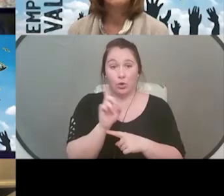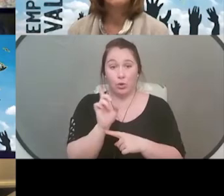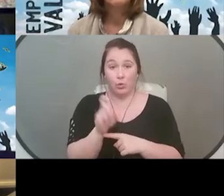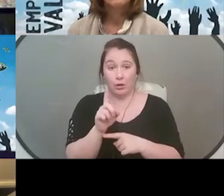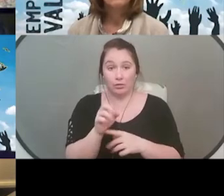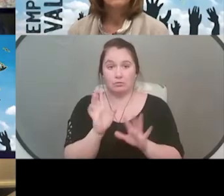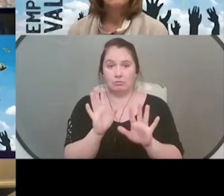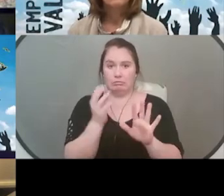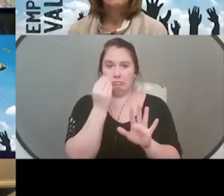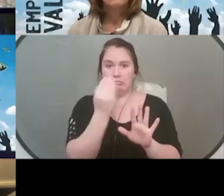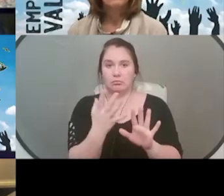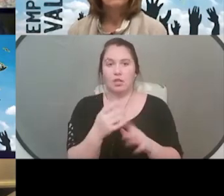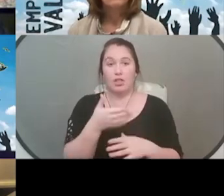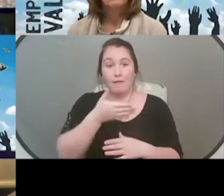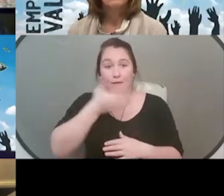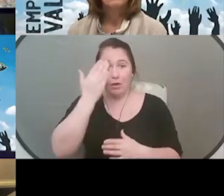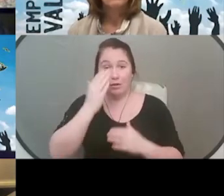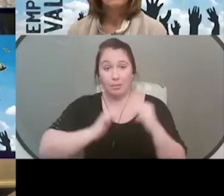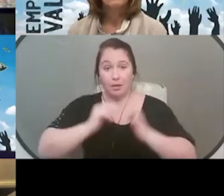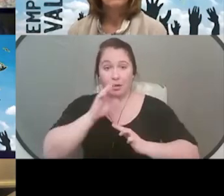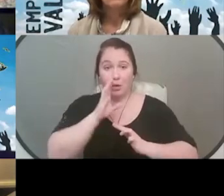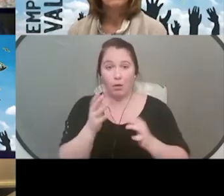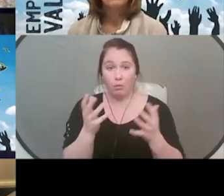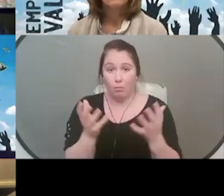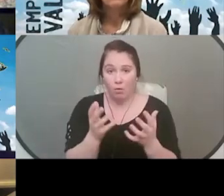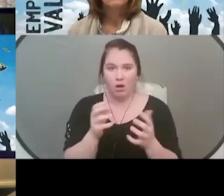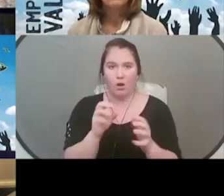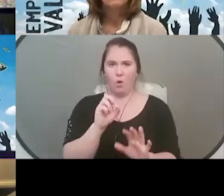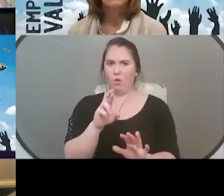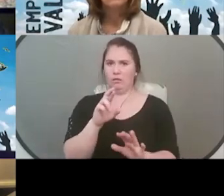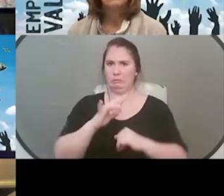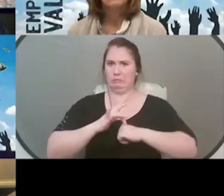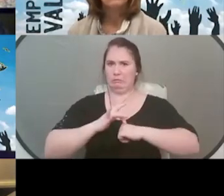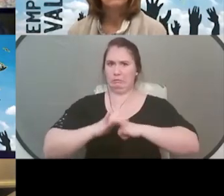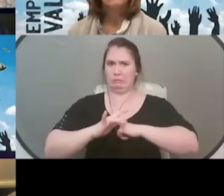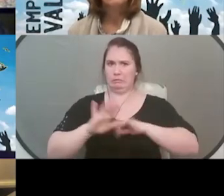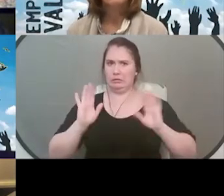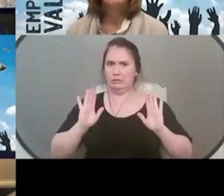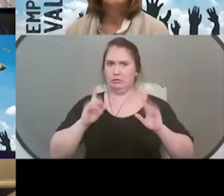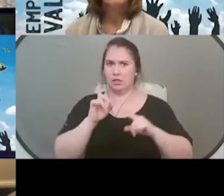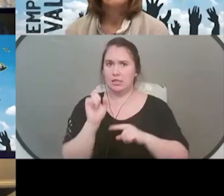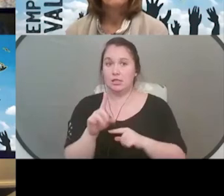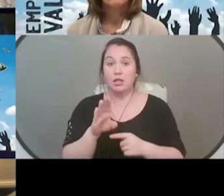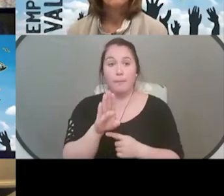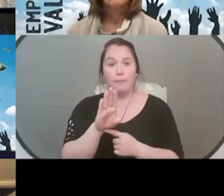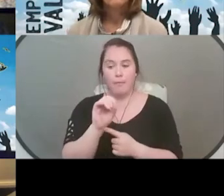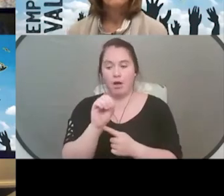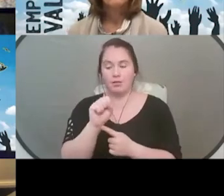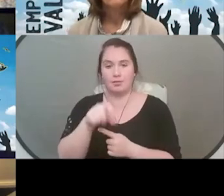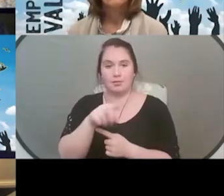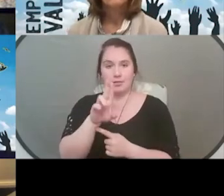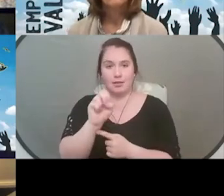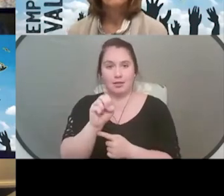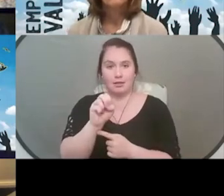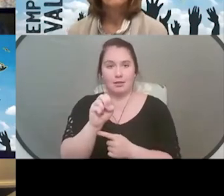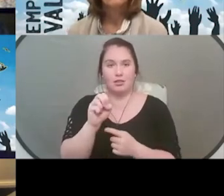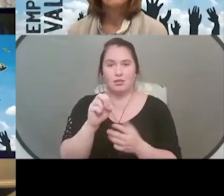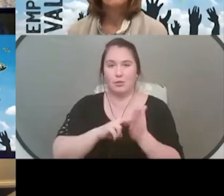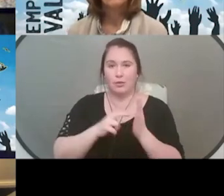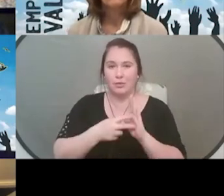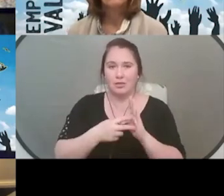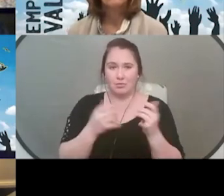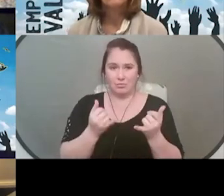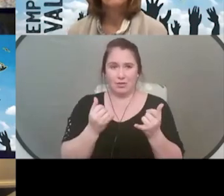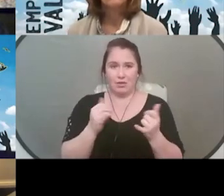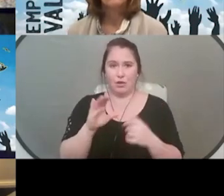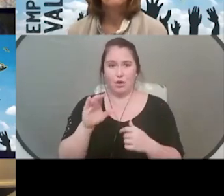would the front of the building be, or is it too early to ask that question? Is the front on Bosque? Is the front on New Road? Where is the curb appeal,